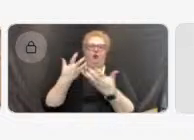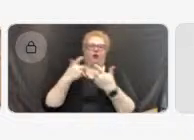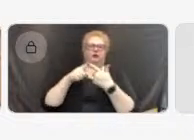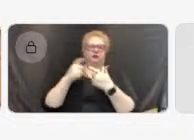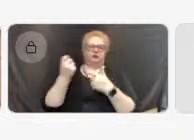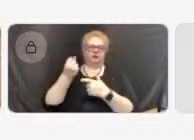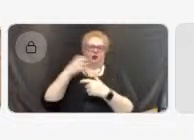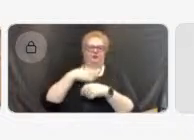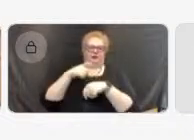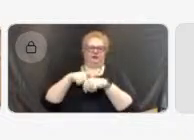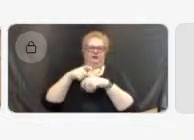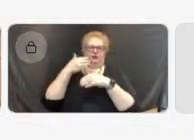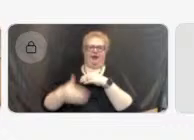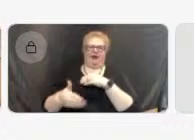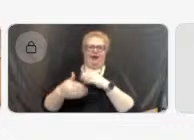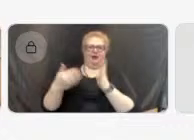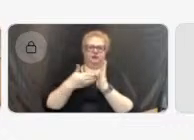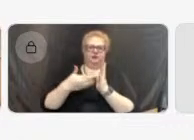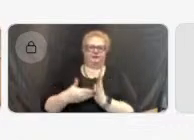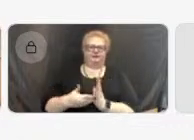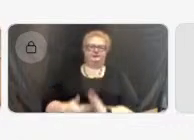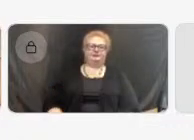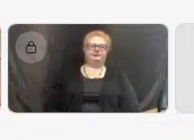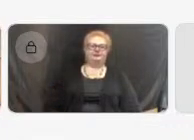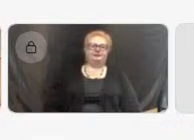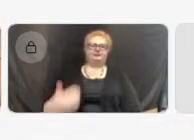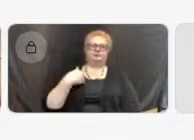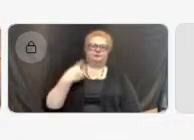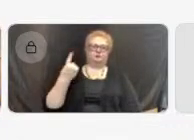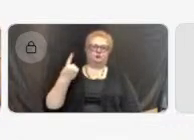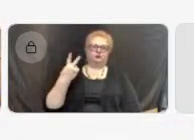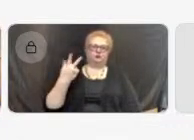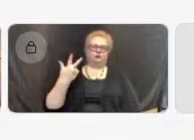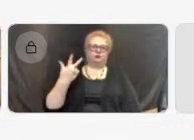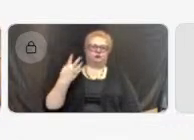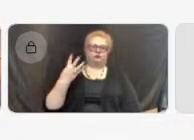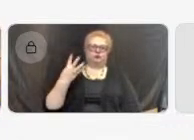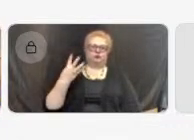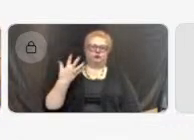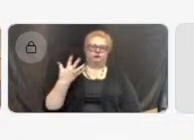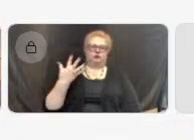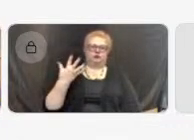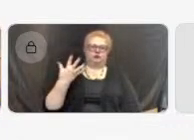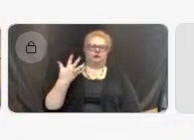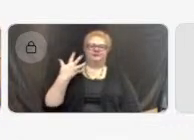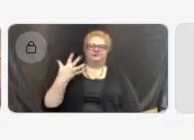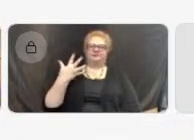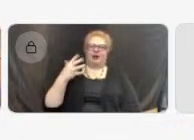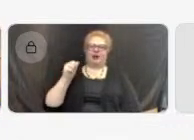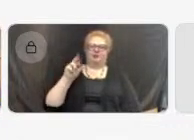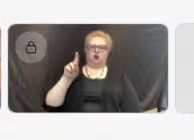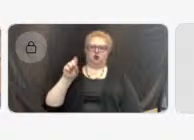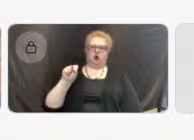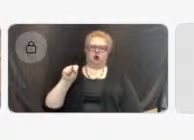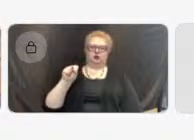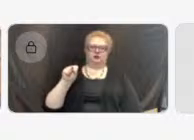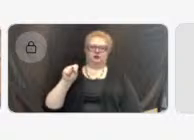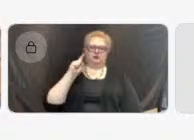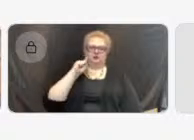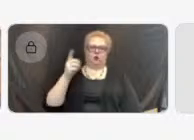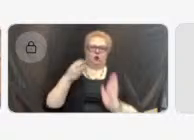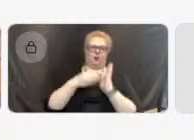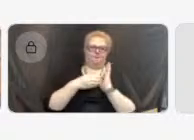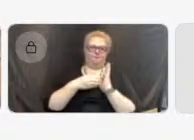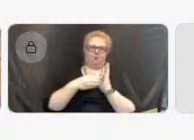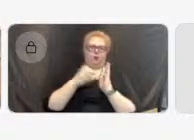rebuttal. Okay, thank you. We have 1, 2, 3, 4, 5 cards. So we'll just go in